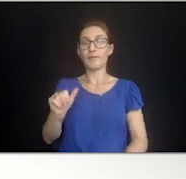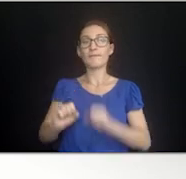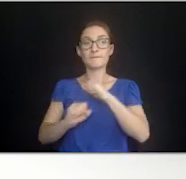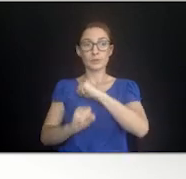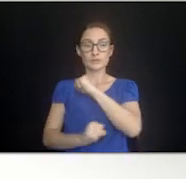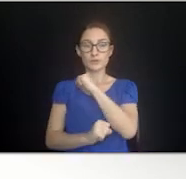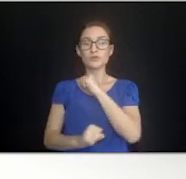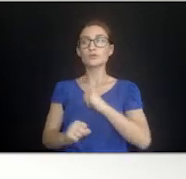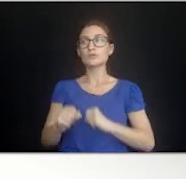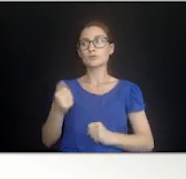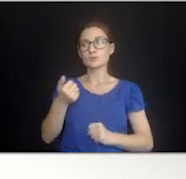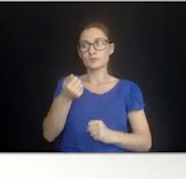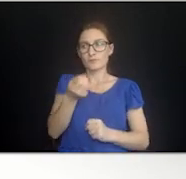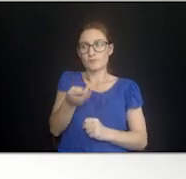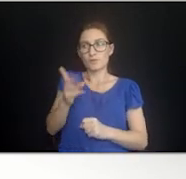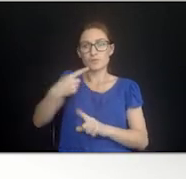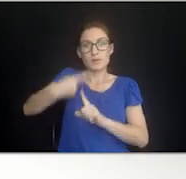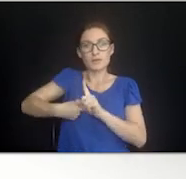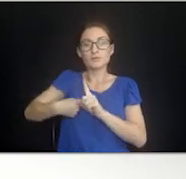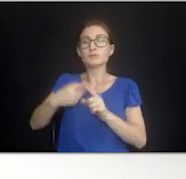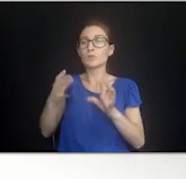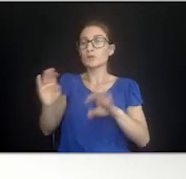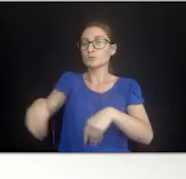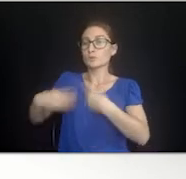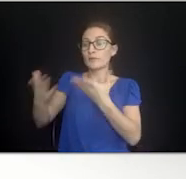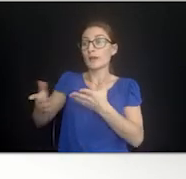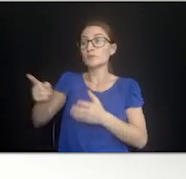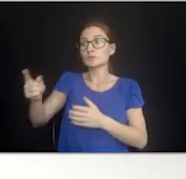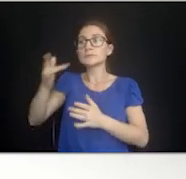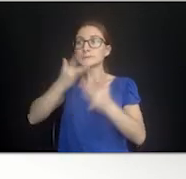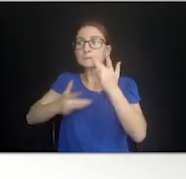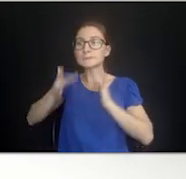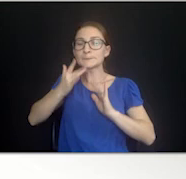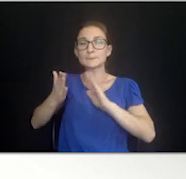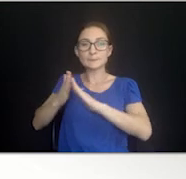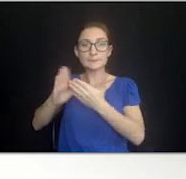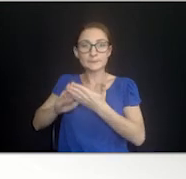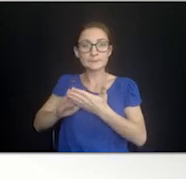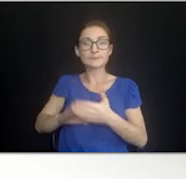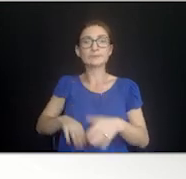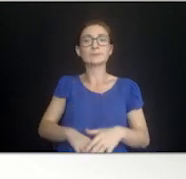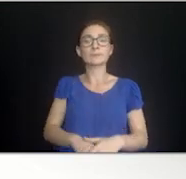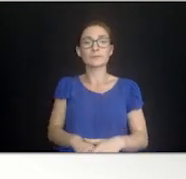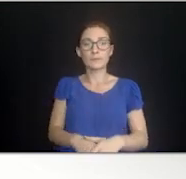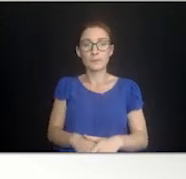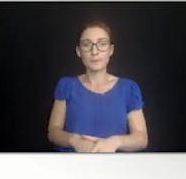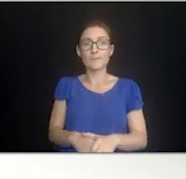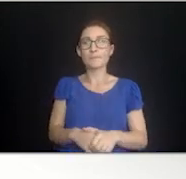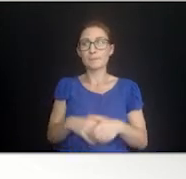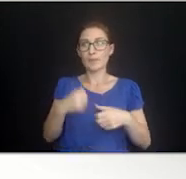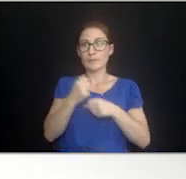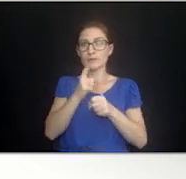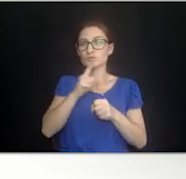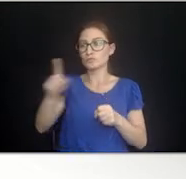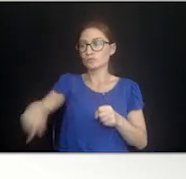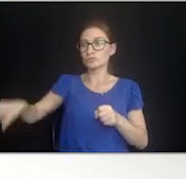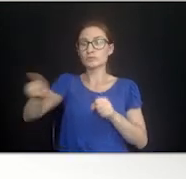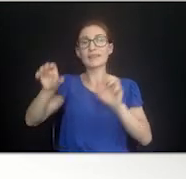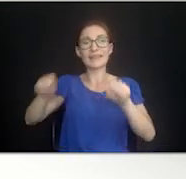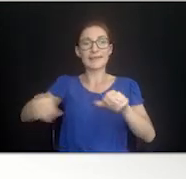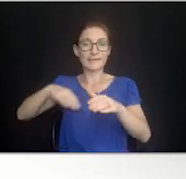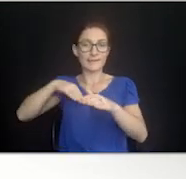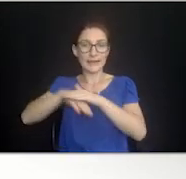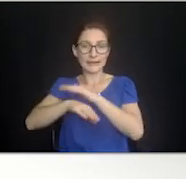Foundation in the coming months and bringing this to underserved communities in a way that people